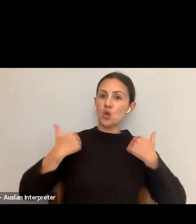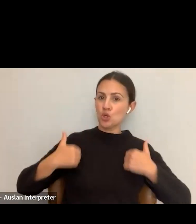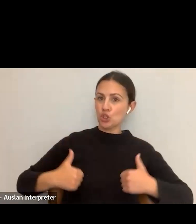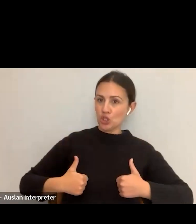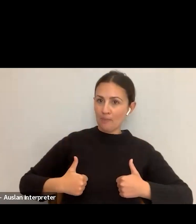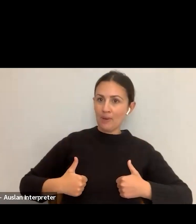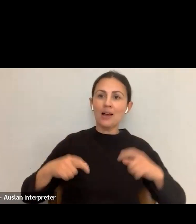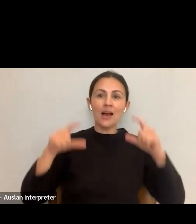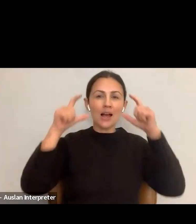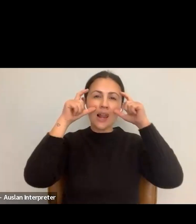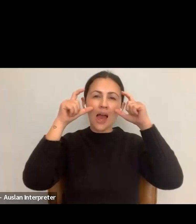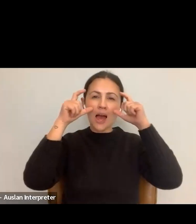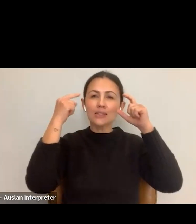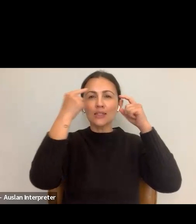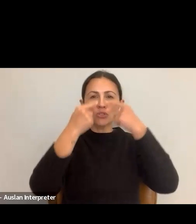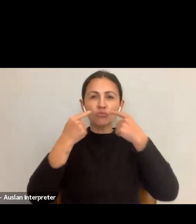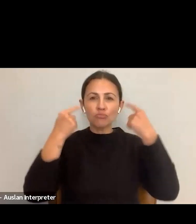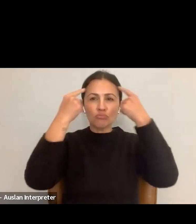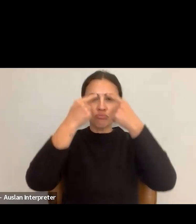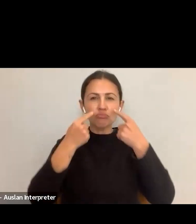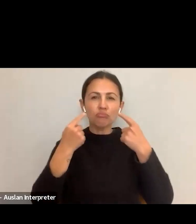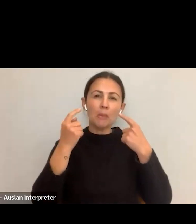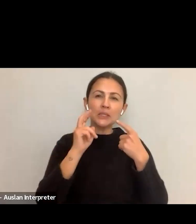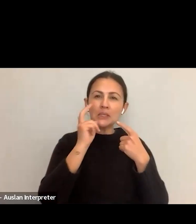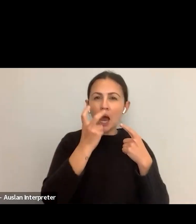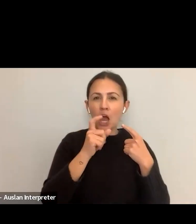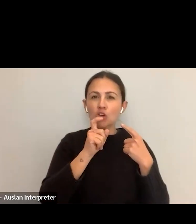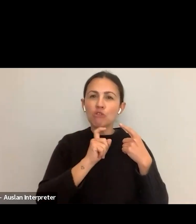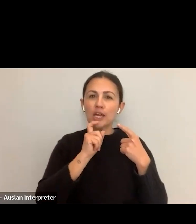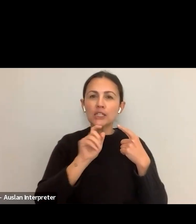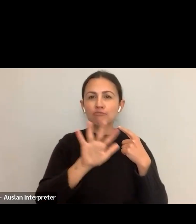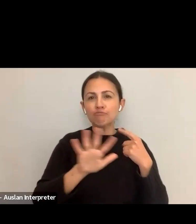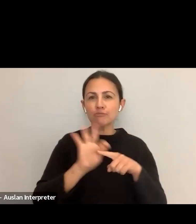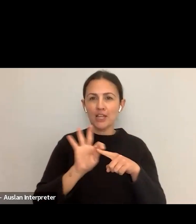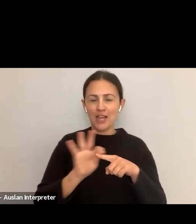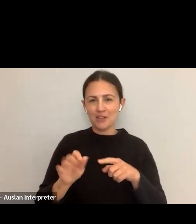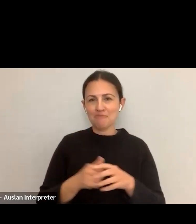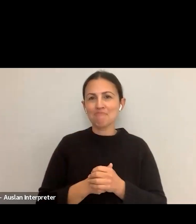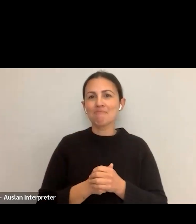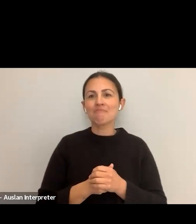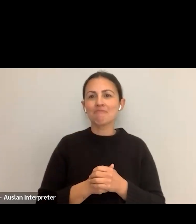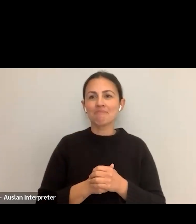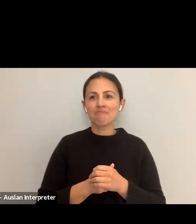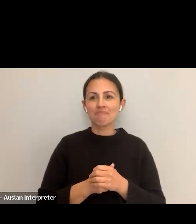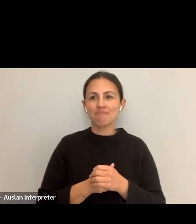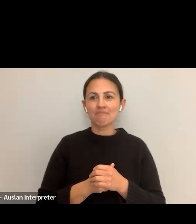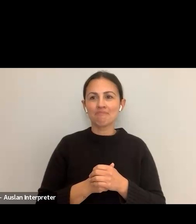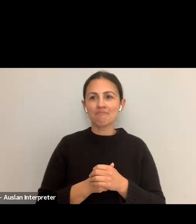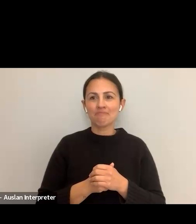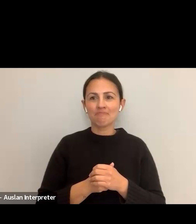spectacles, which are, I think they're burgundy in their rim colour. So my